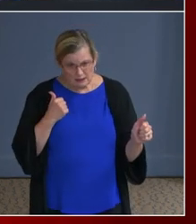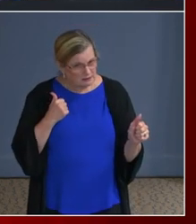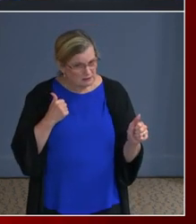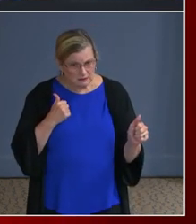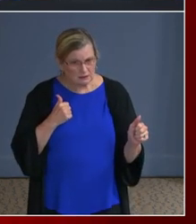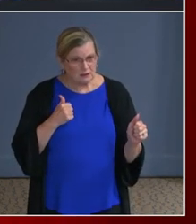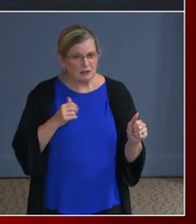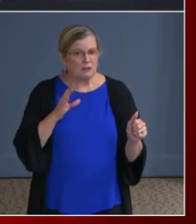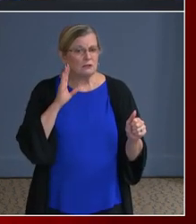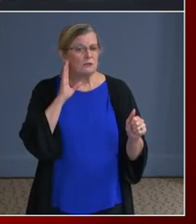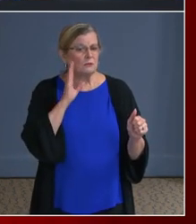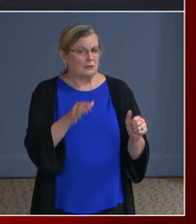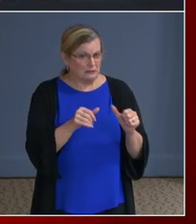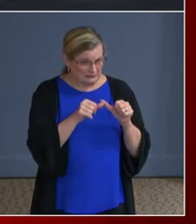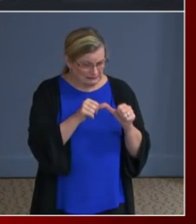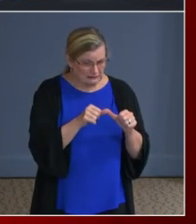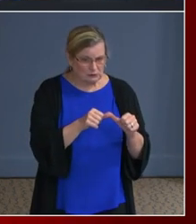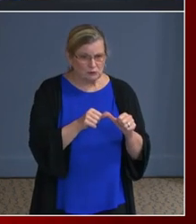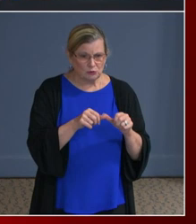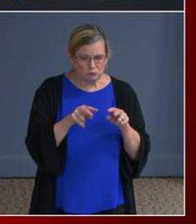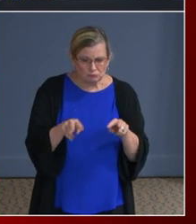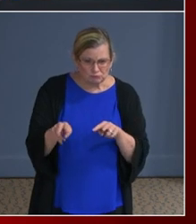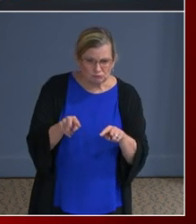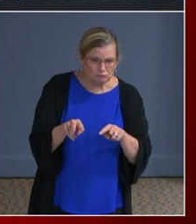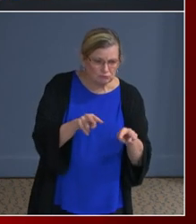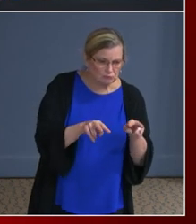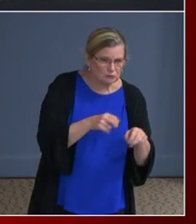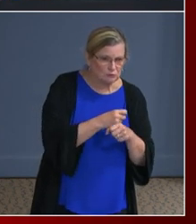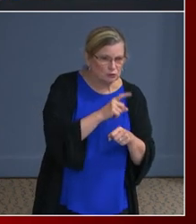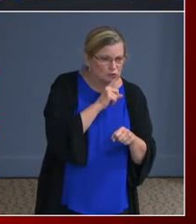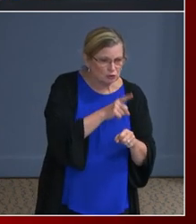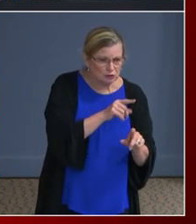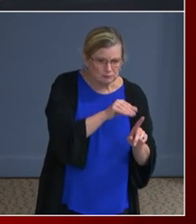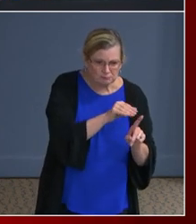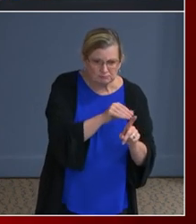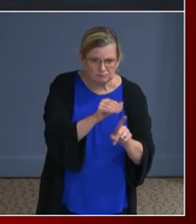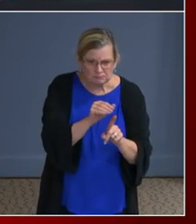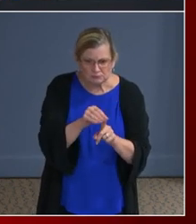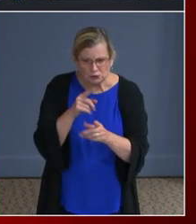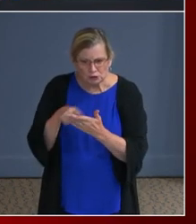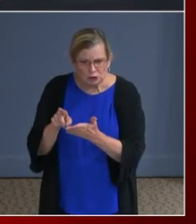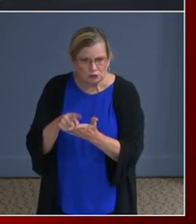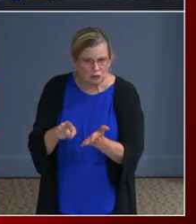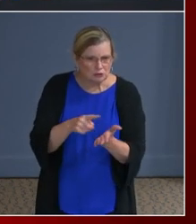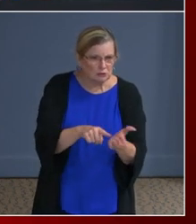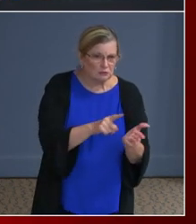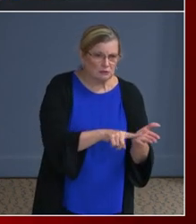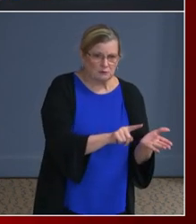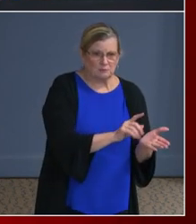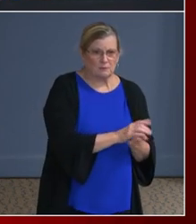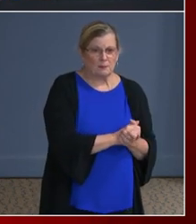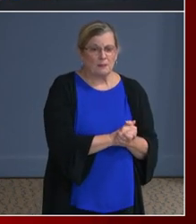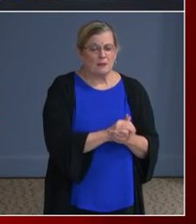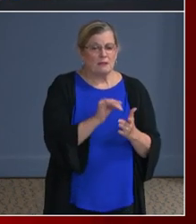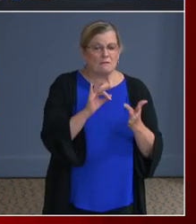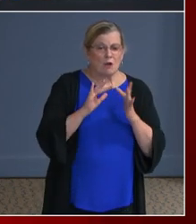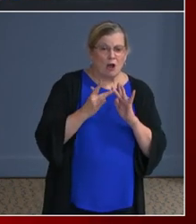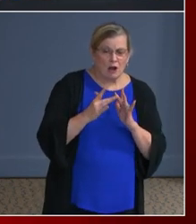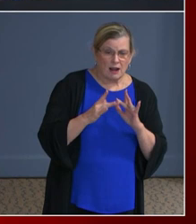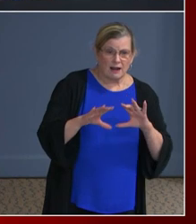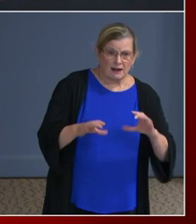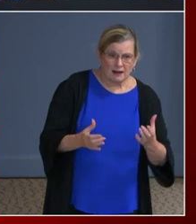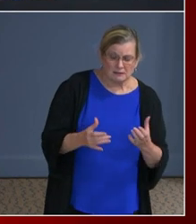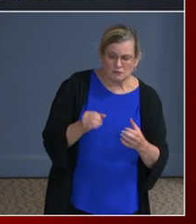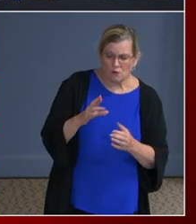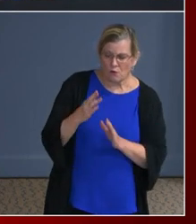occur regardless of whether or not the child's school is in a virtual or in-person learning posture, because we want all of